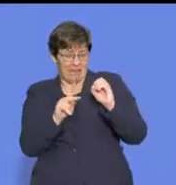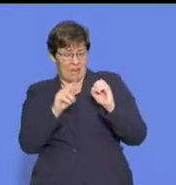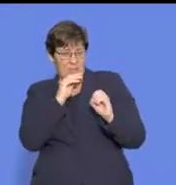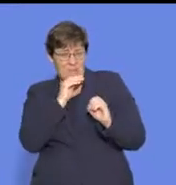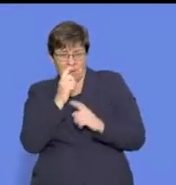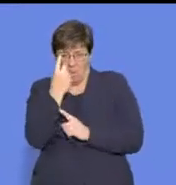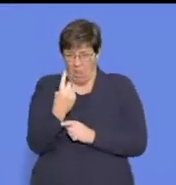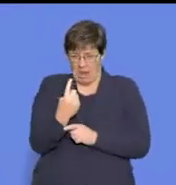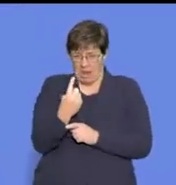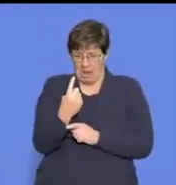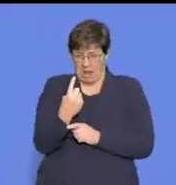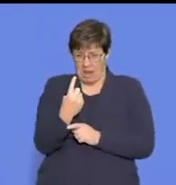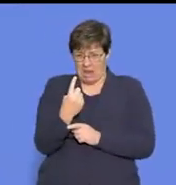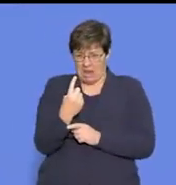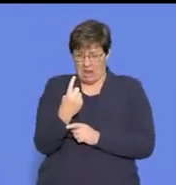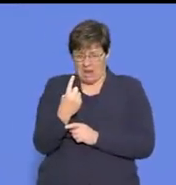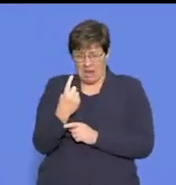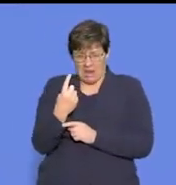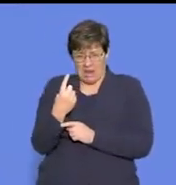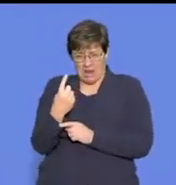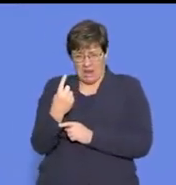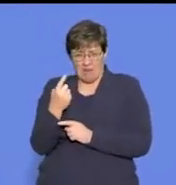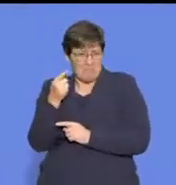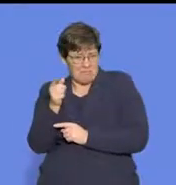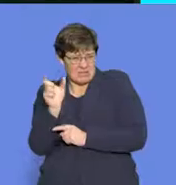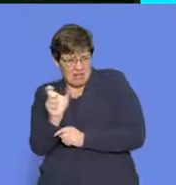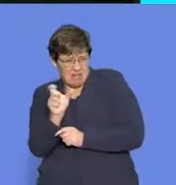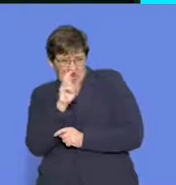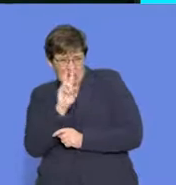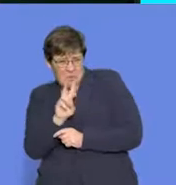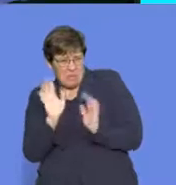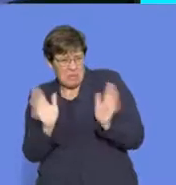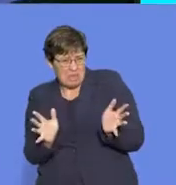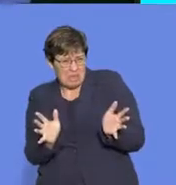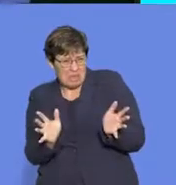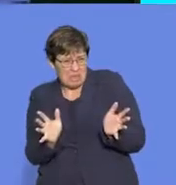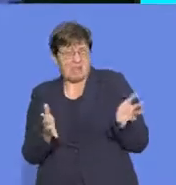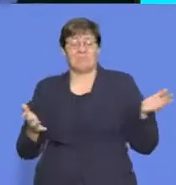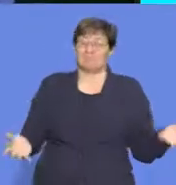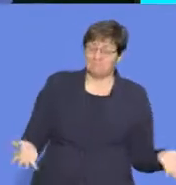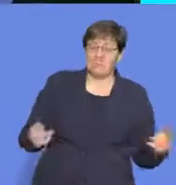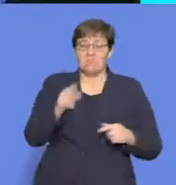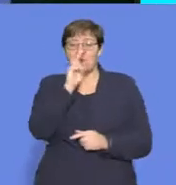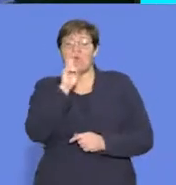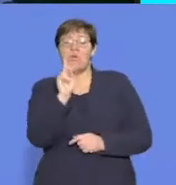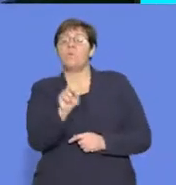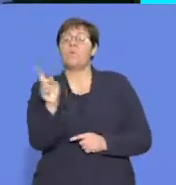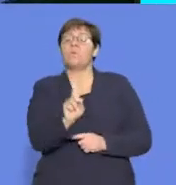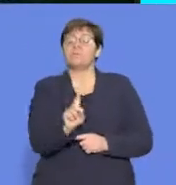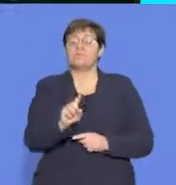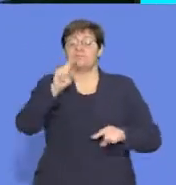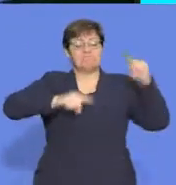to be looking at? It's quite an interesting question, and in fact we're going to answer it by looking at